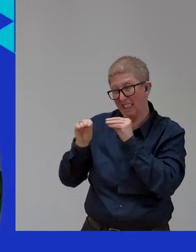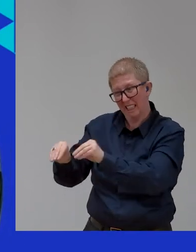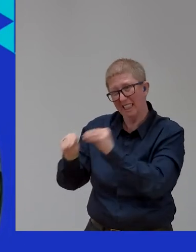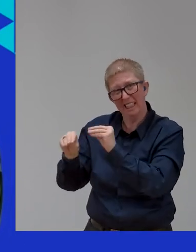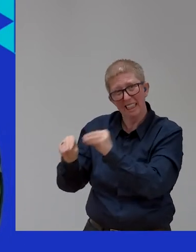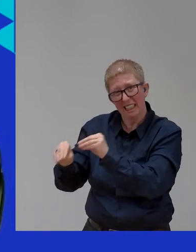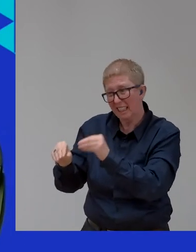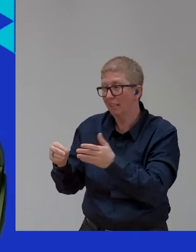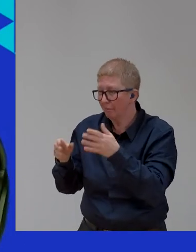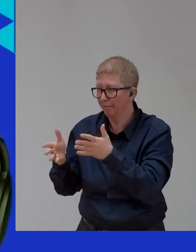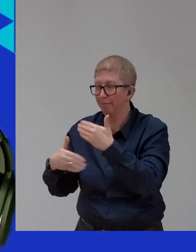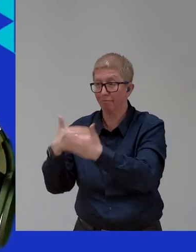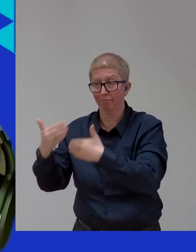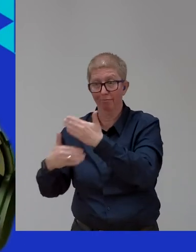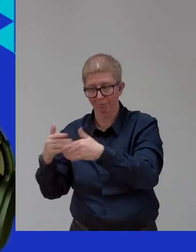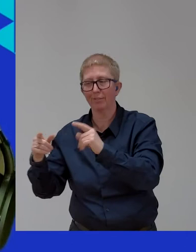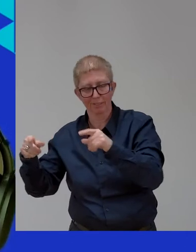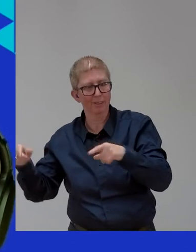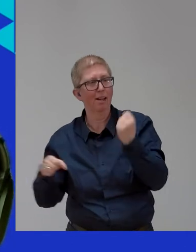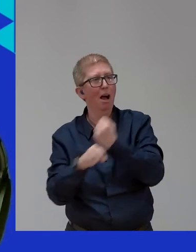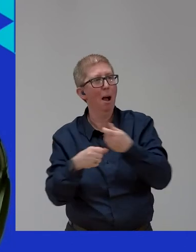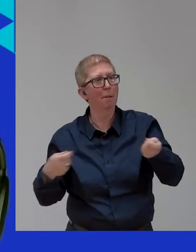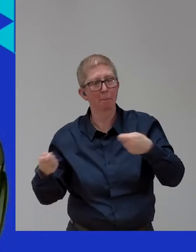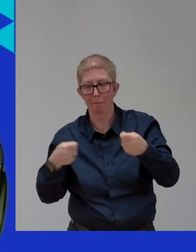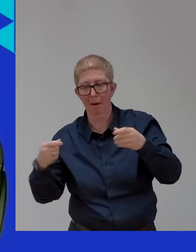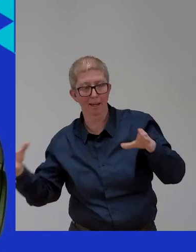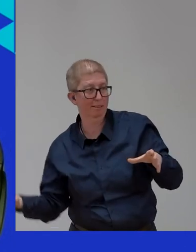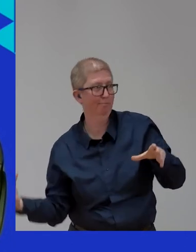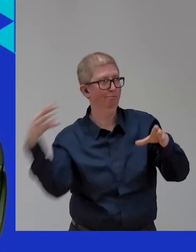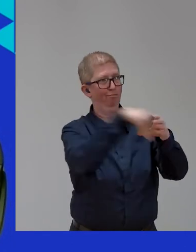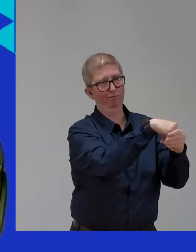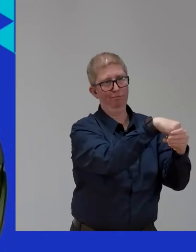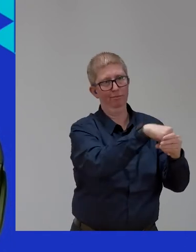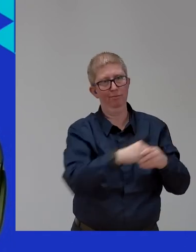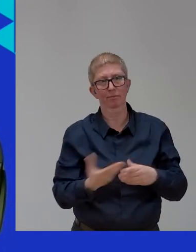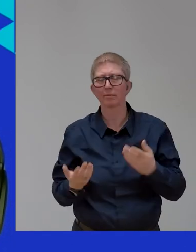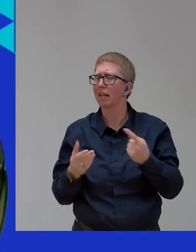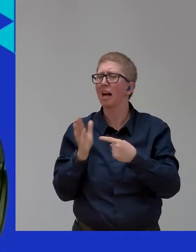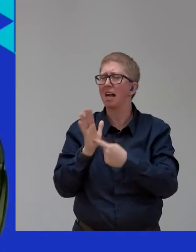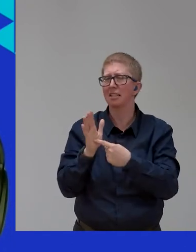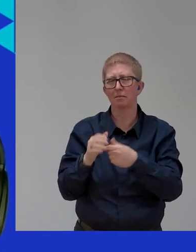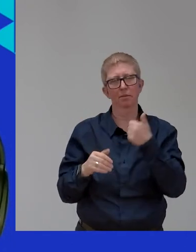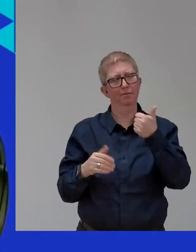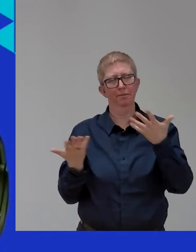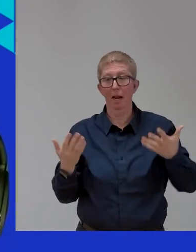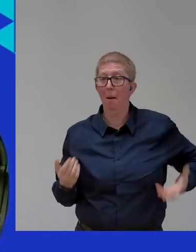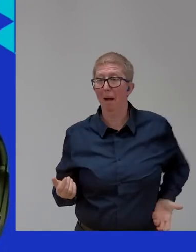Bangladesh where a reform of the vocational training system has been going on for years and the people with disabilities are included.